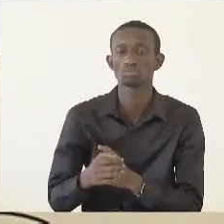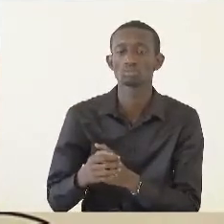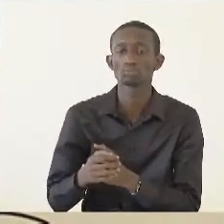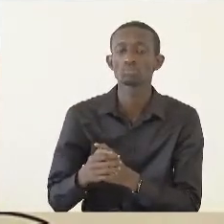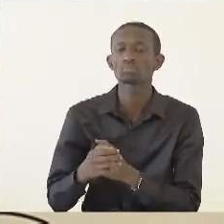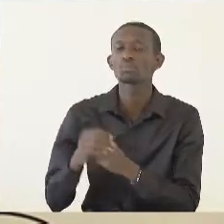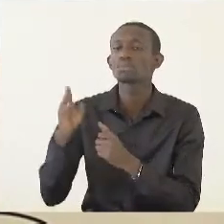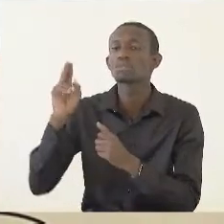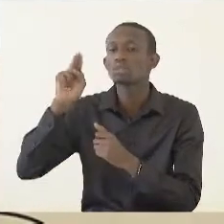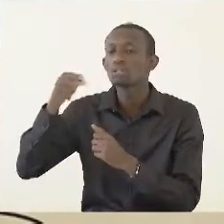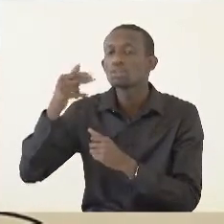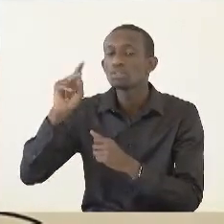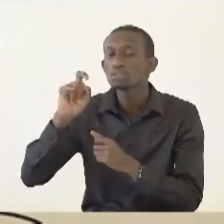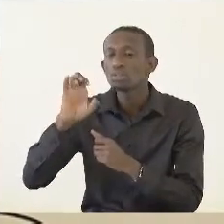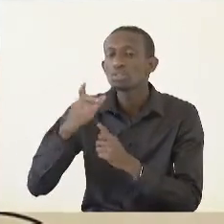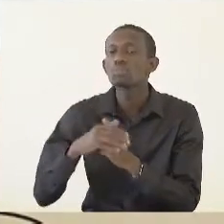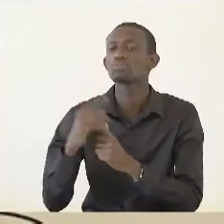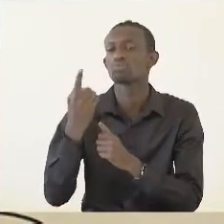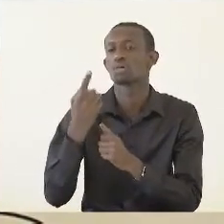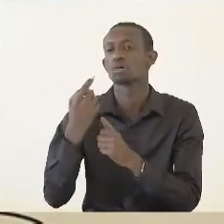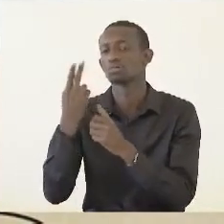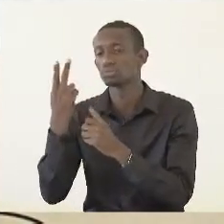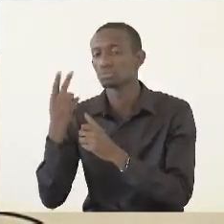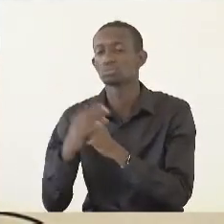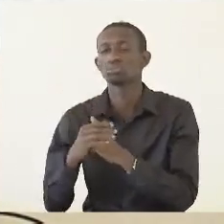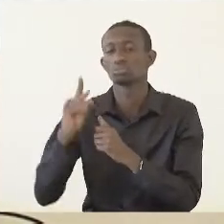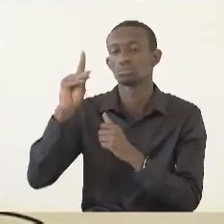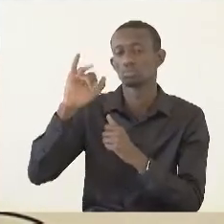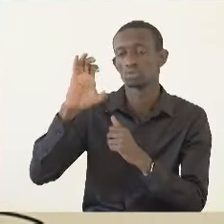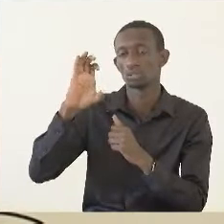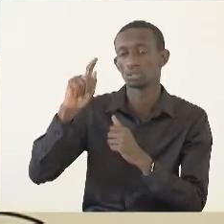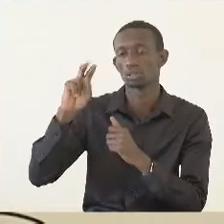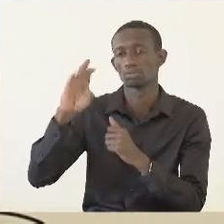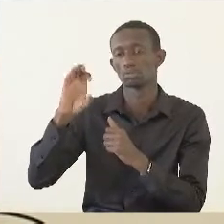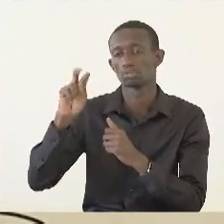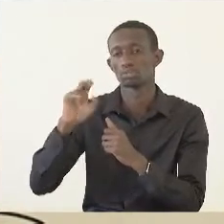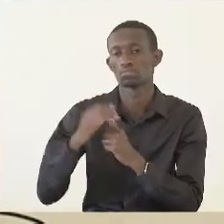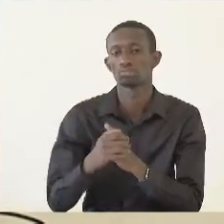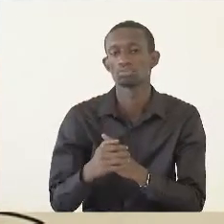is ethane 1,2 dicarboxylic acid. Ethane